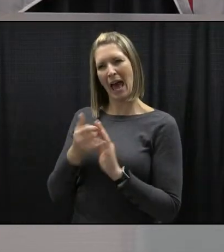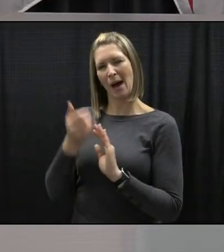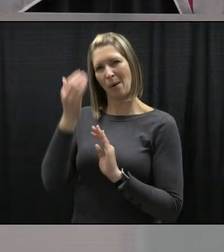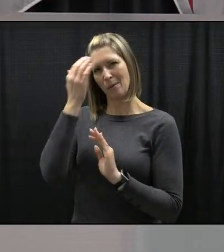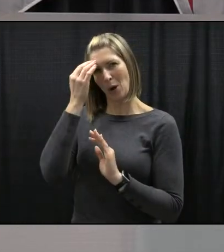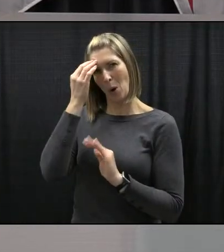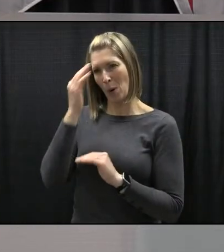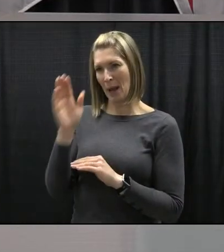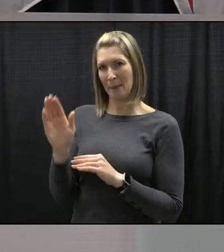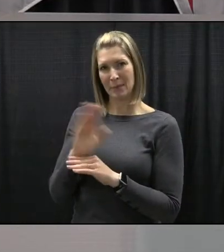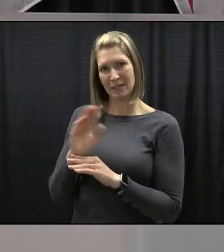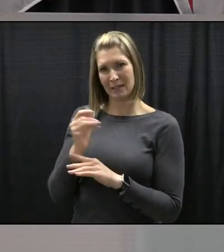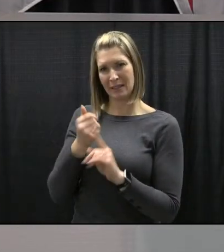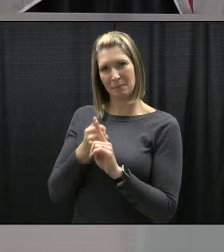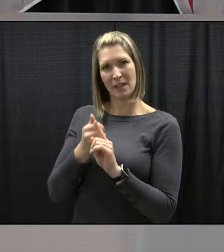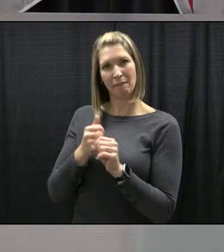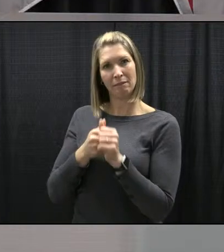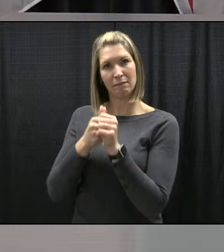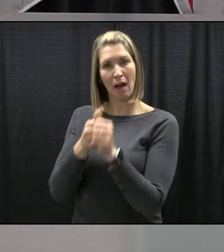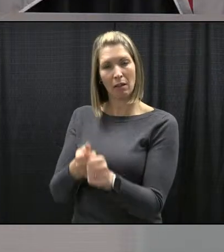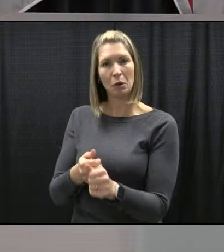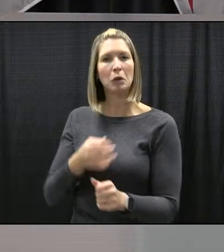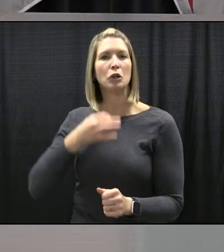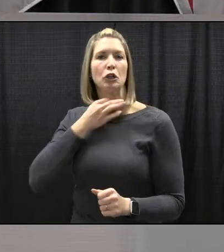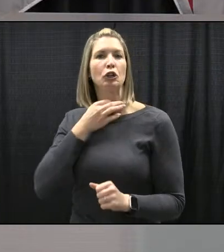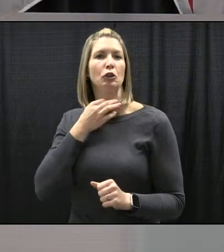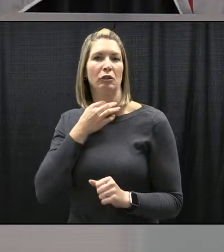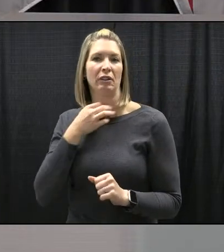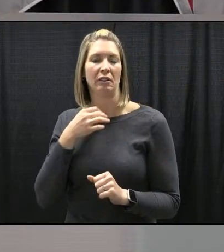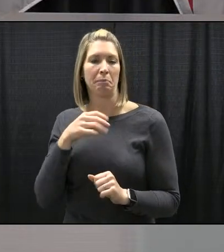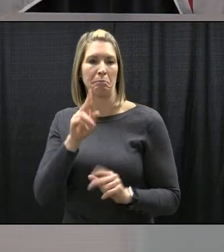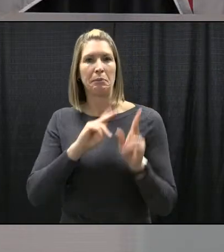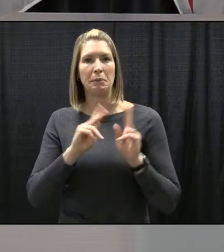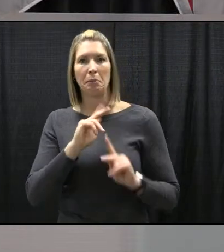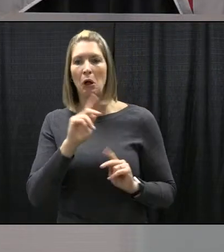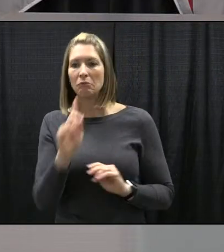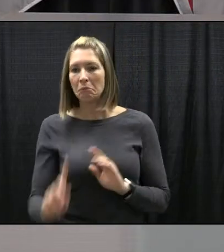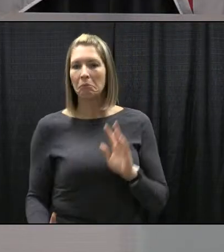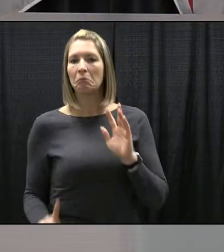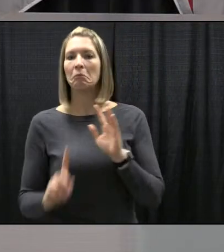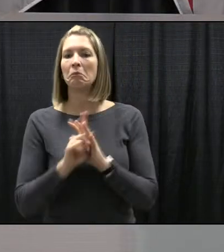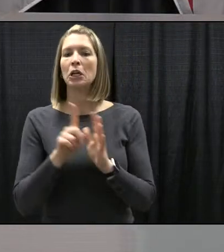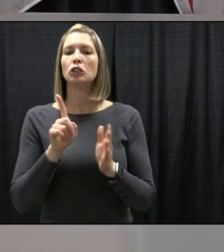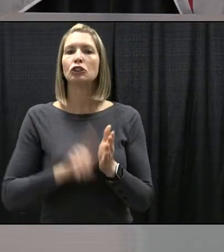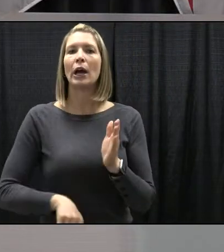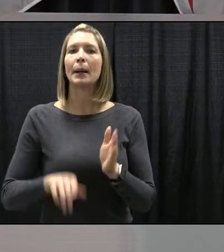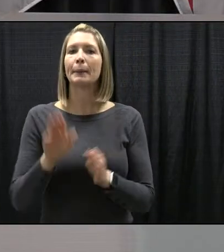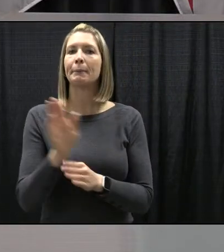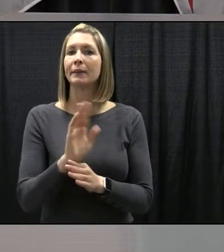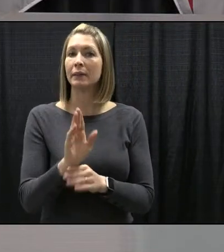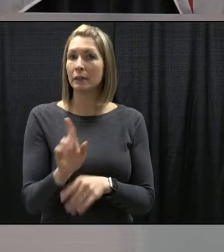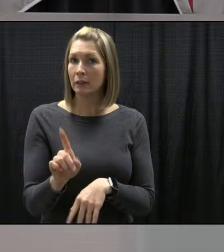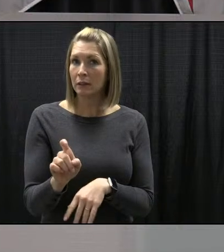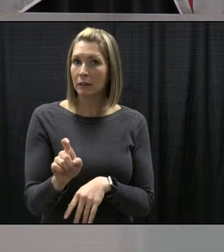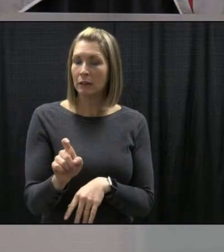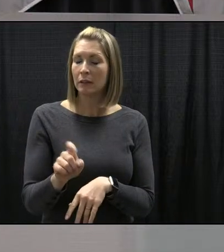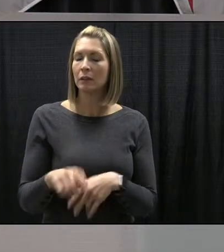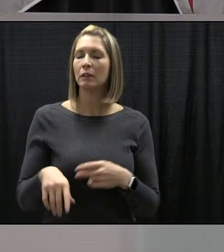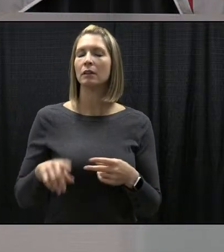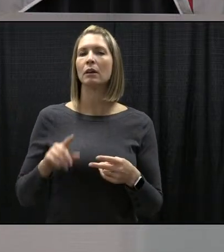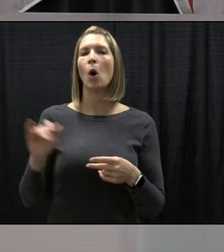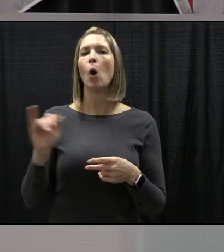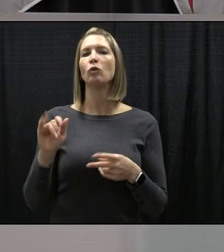businesses are in fact complying with this? Are there spot checks? And are you aware, have there been any charges